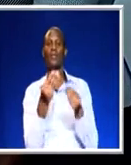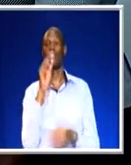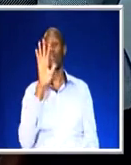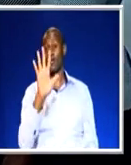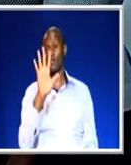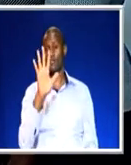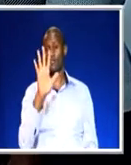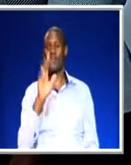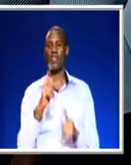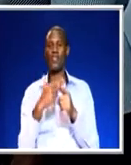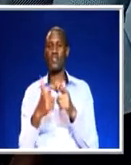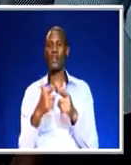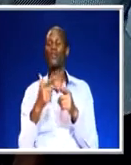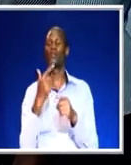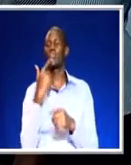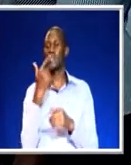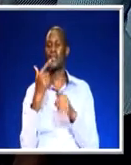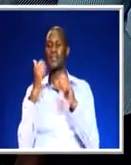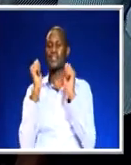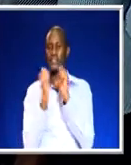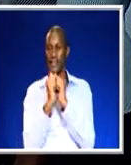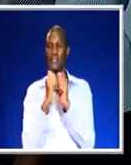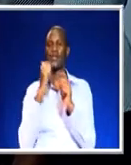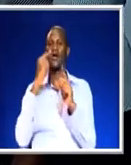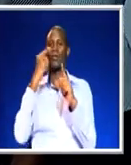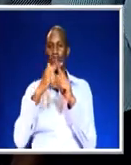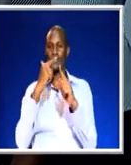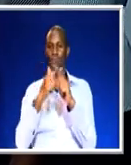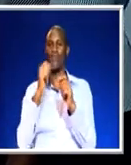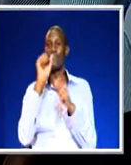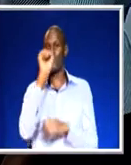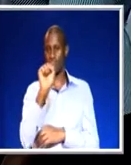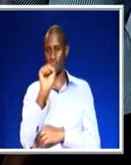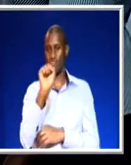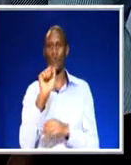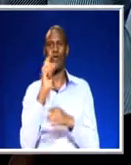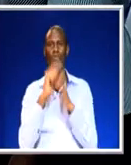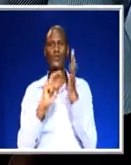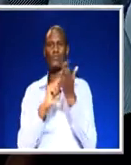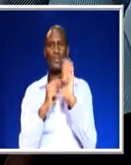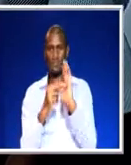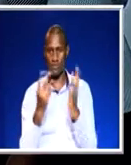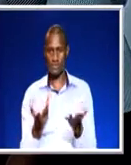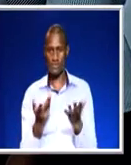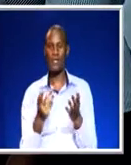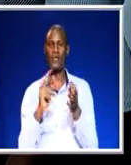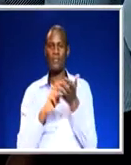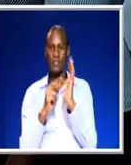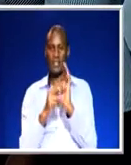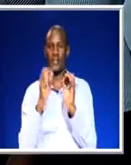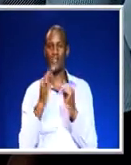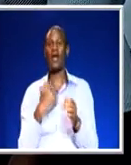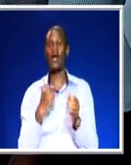5, and we say that 10 is a multiple of 5, what does it mean? It means that if I take